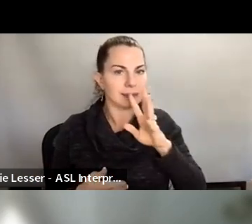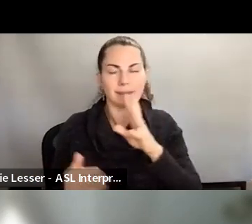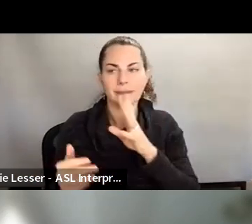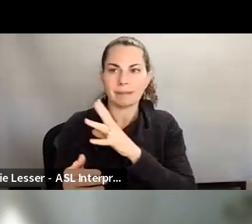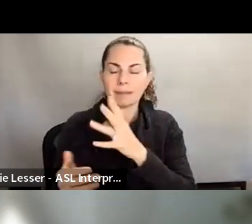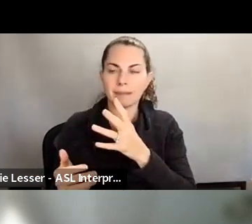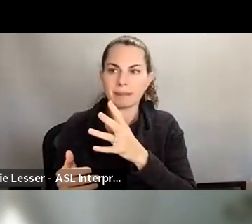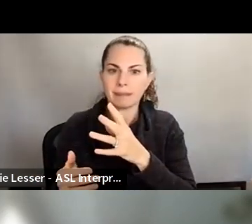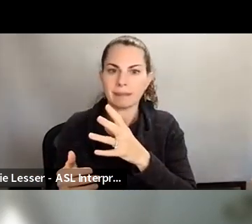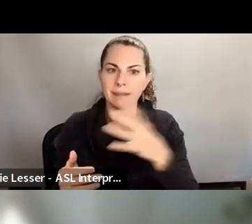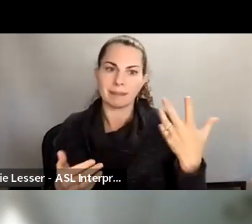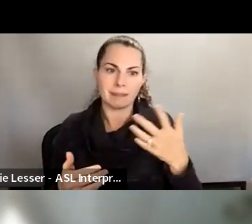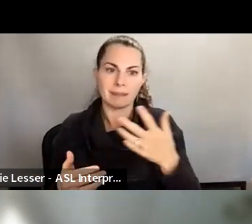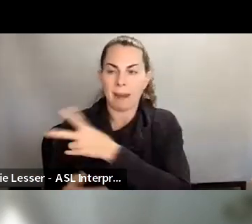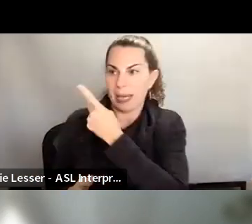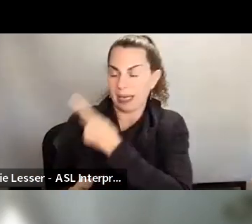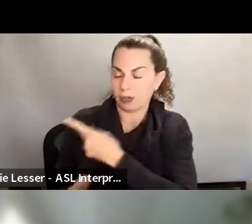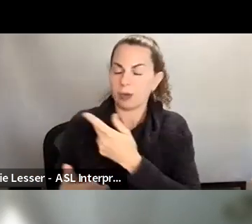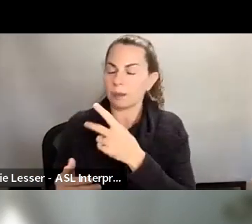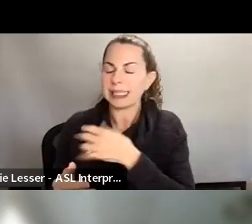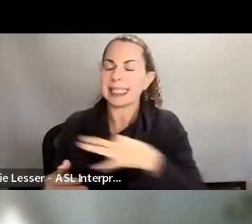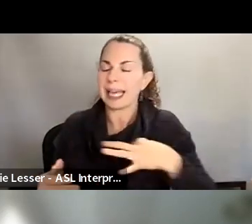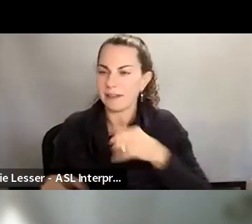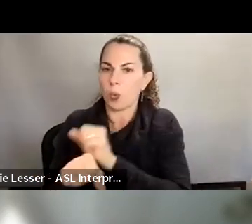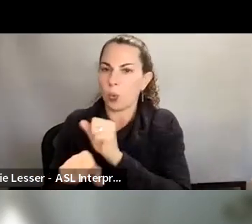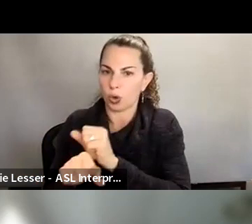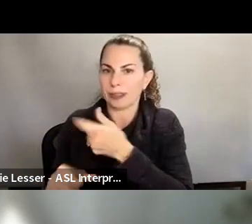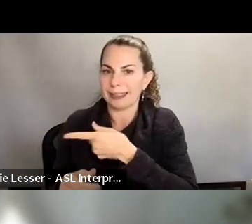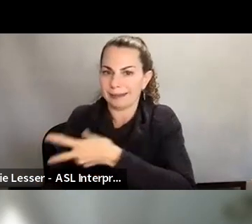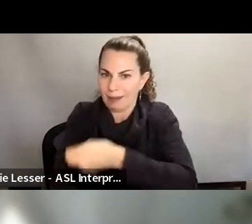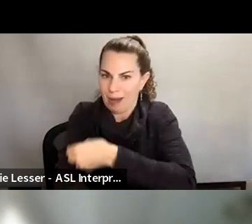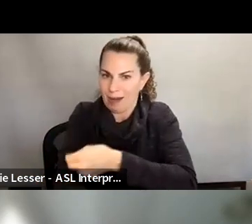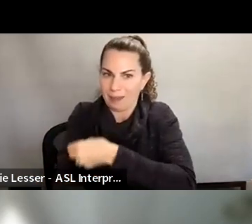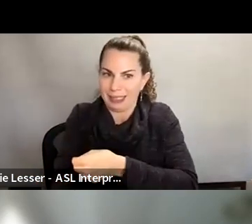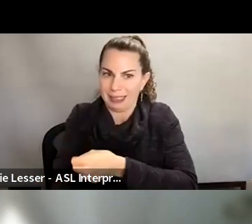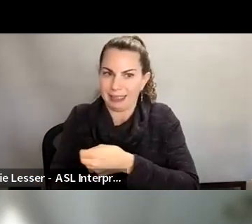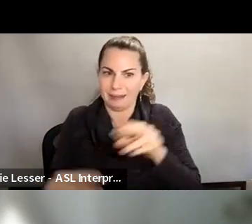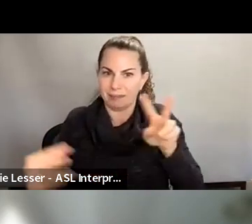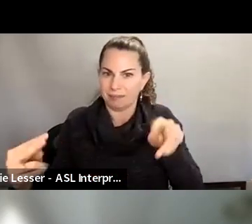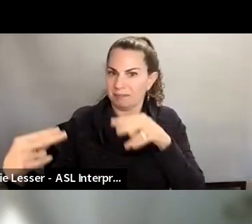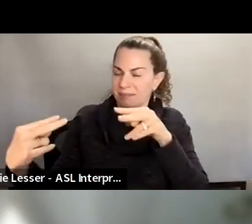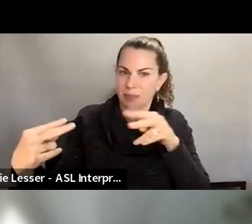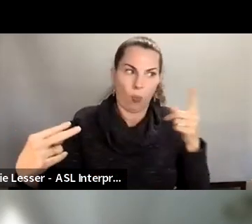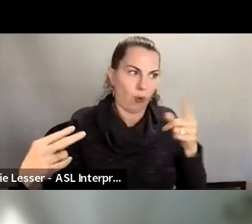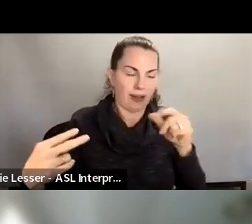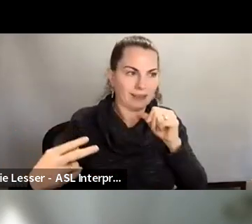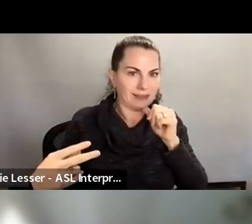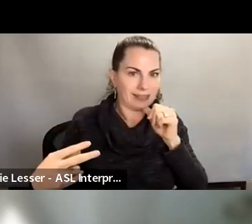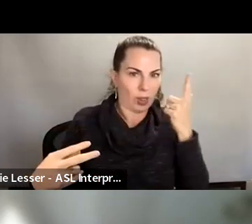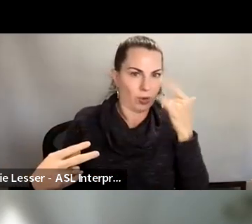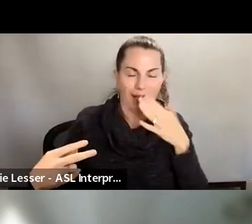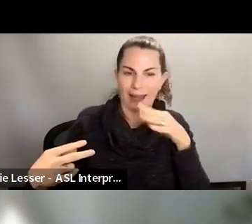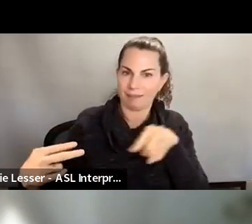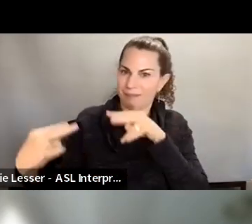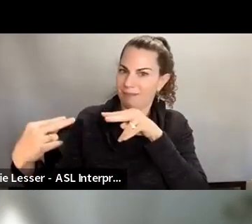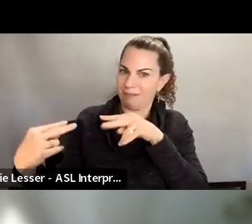speak button on, and he did not appear to be Chinese. And the two of them looked at each other, and all of a sudden another relationship